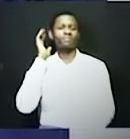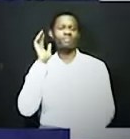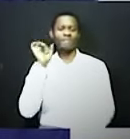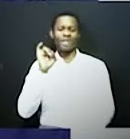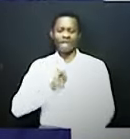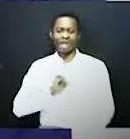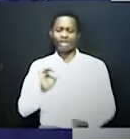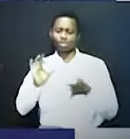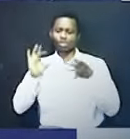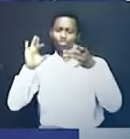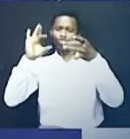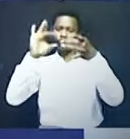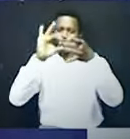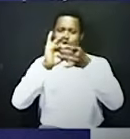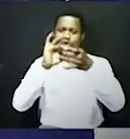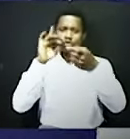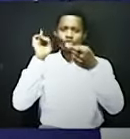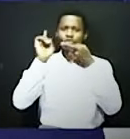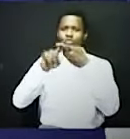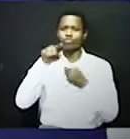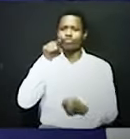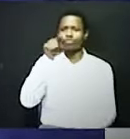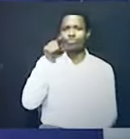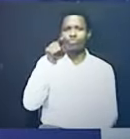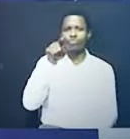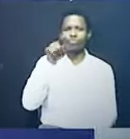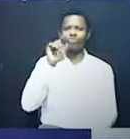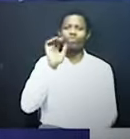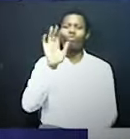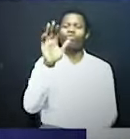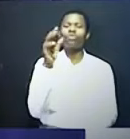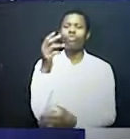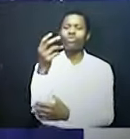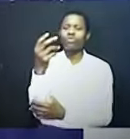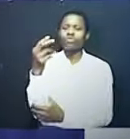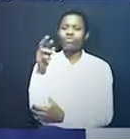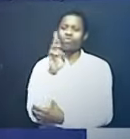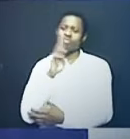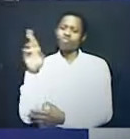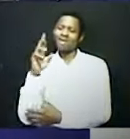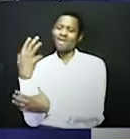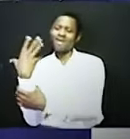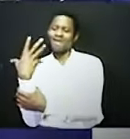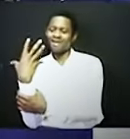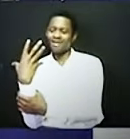cling to you, your right hand uphold me.